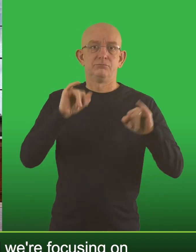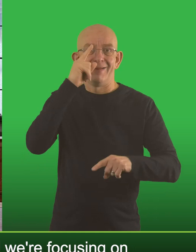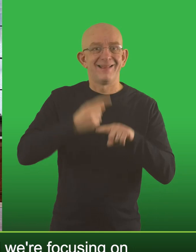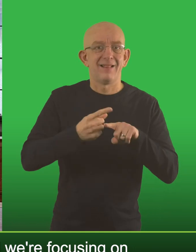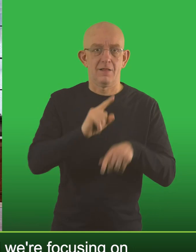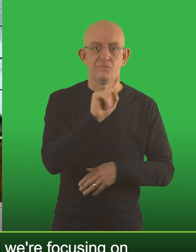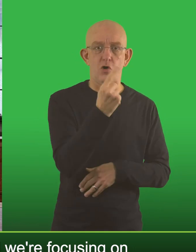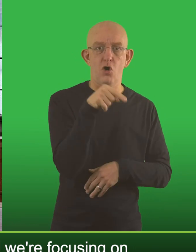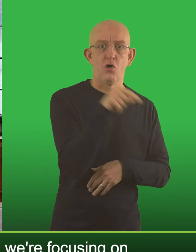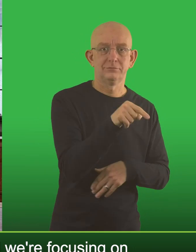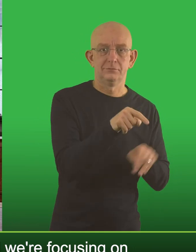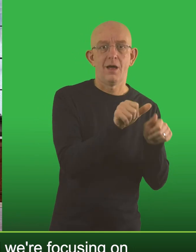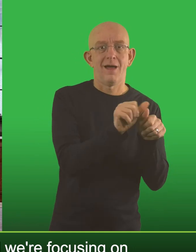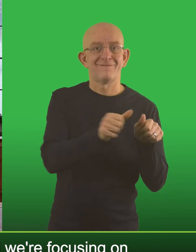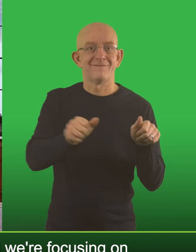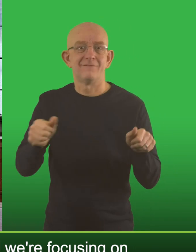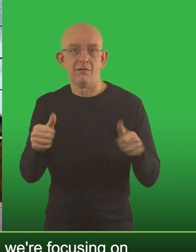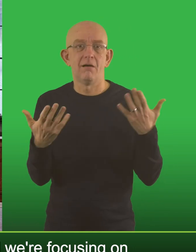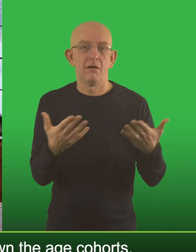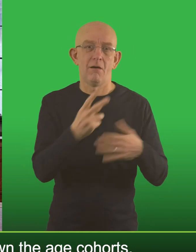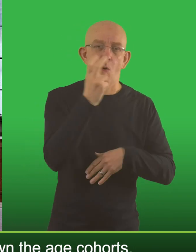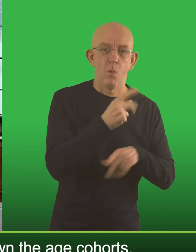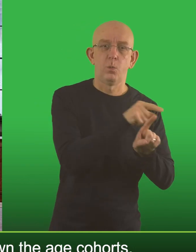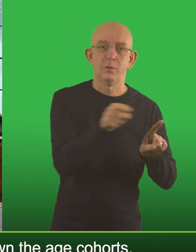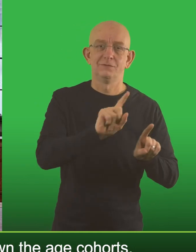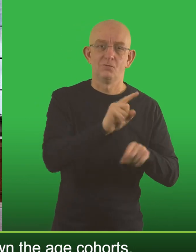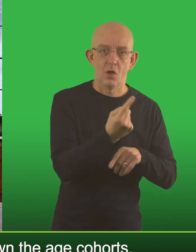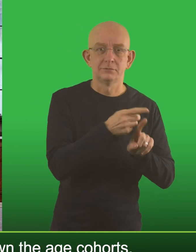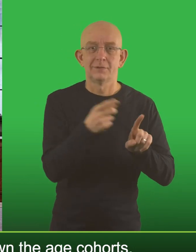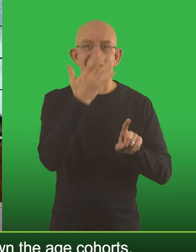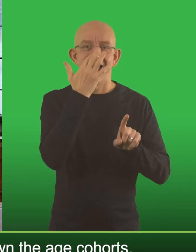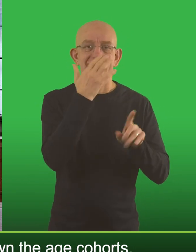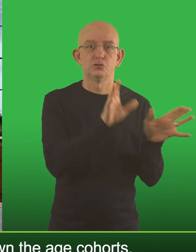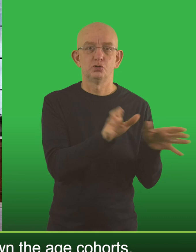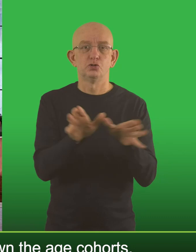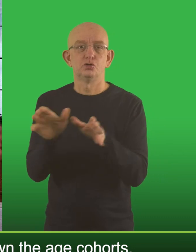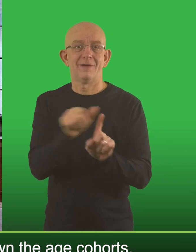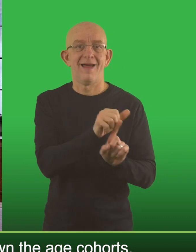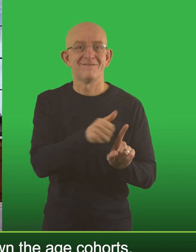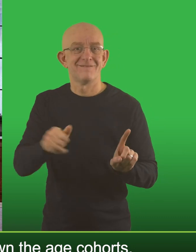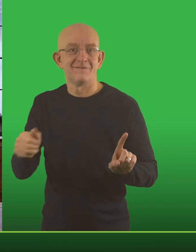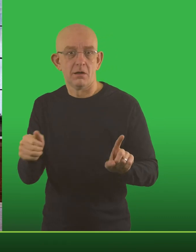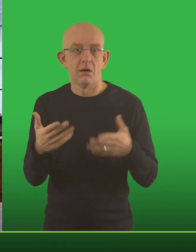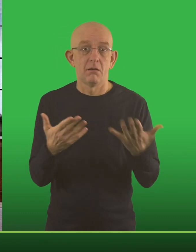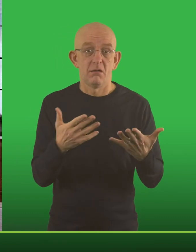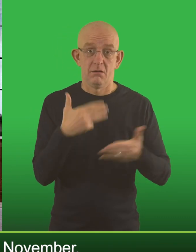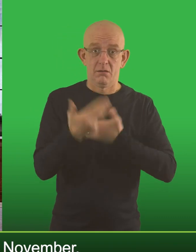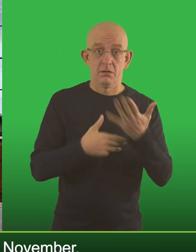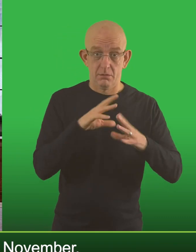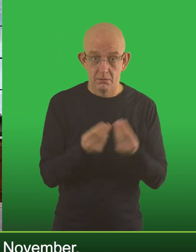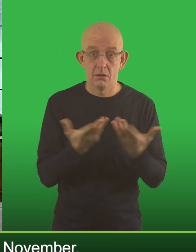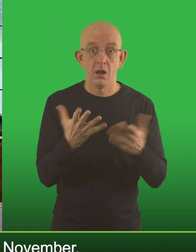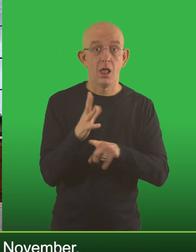vaccinating those that are most likely to come to serious illness, so the very old first, and then we work down the age cohorts.